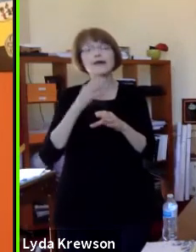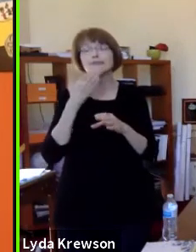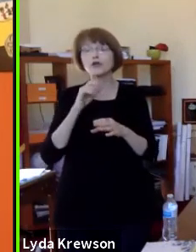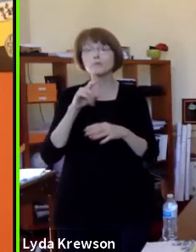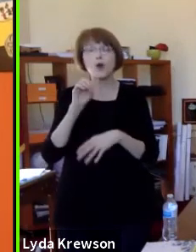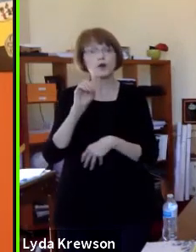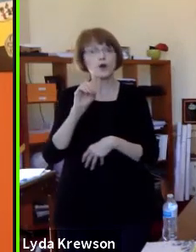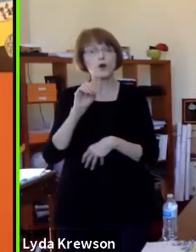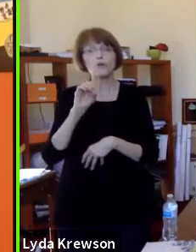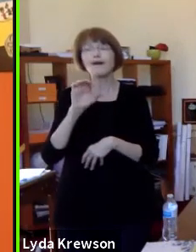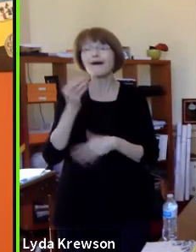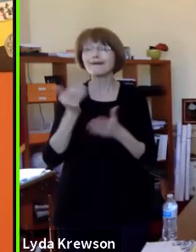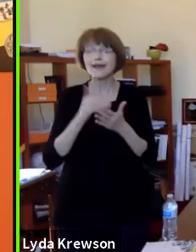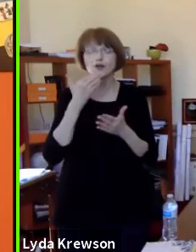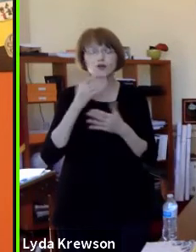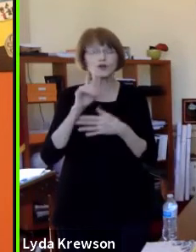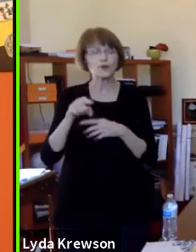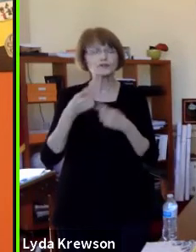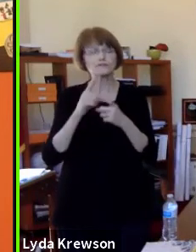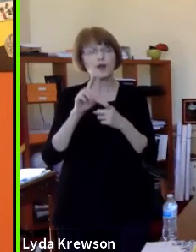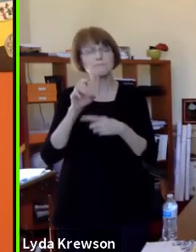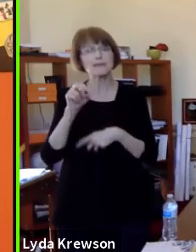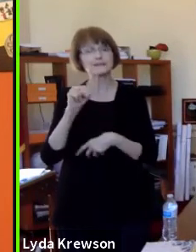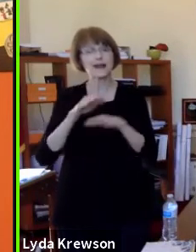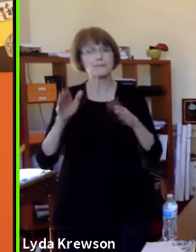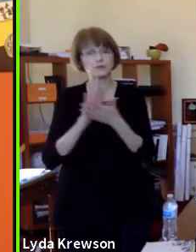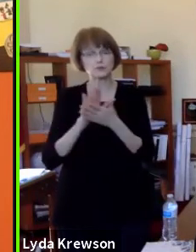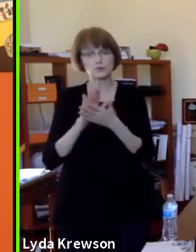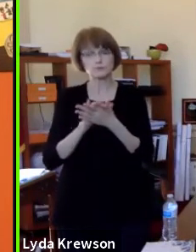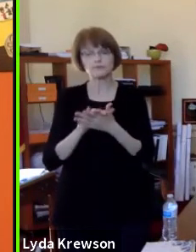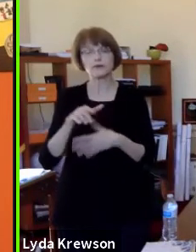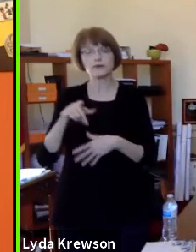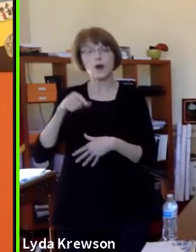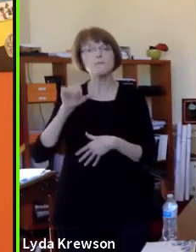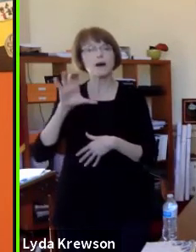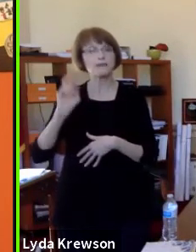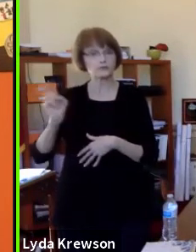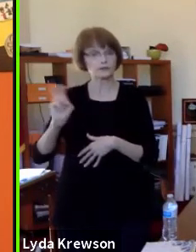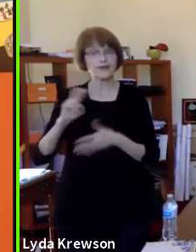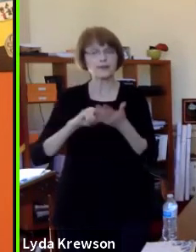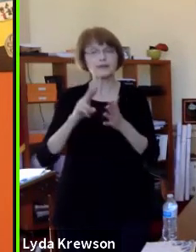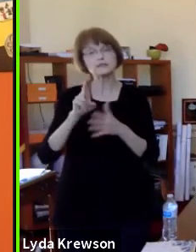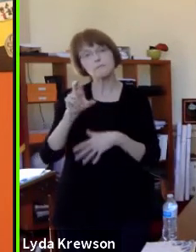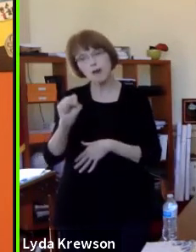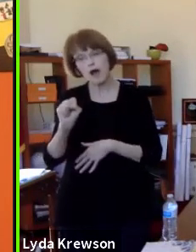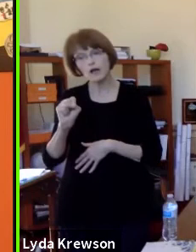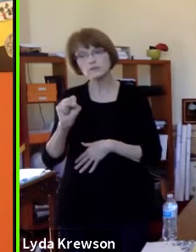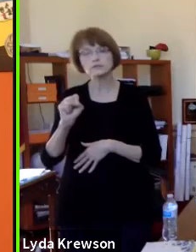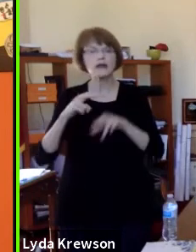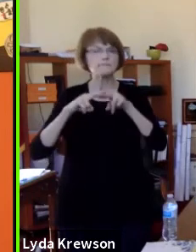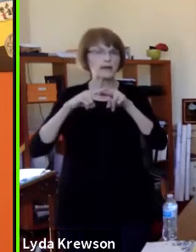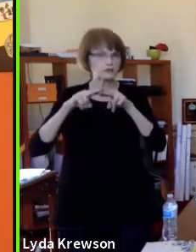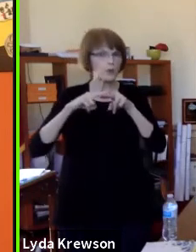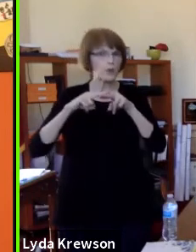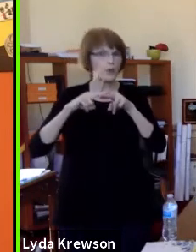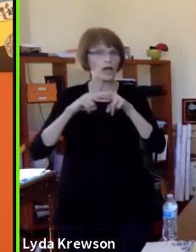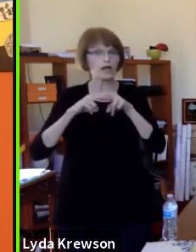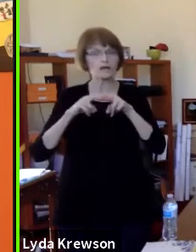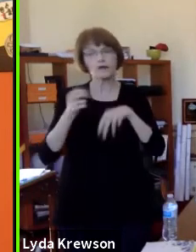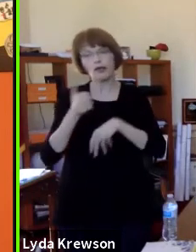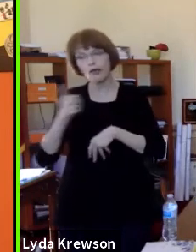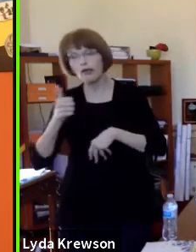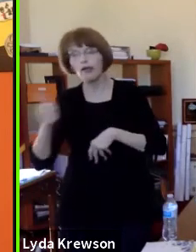Mason Elementary. So on public transportation, meaning buses or Metrolink that people take to get to work or to